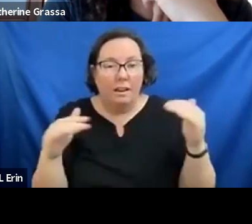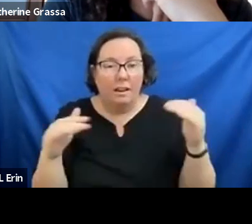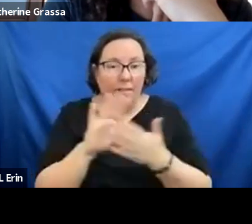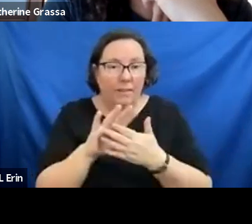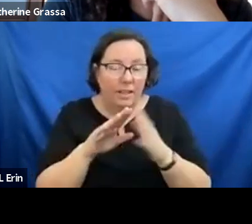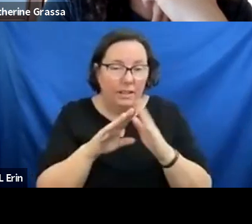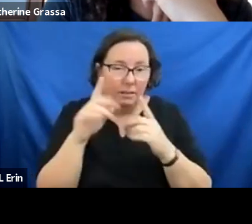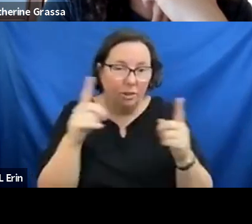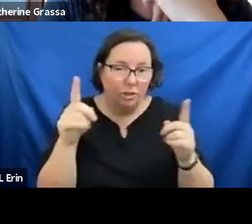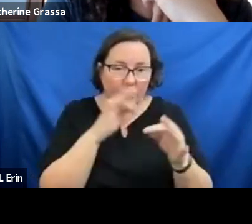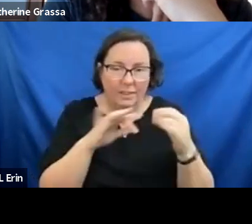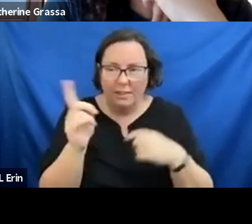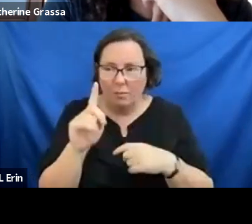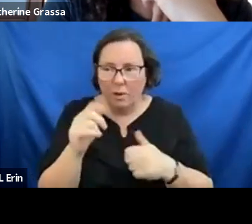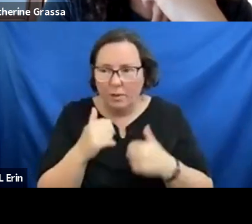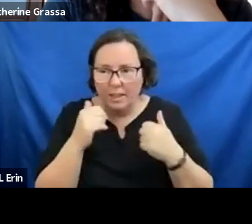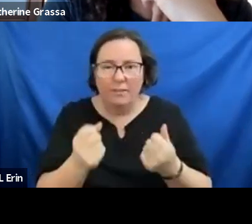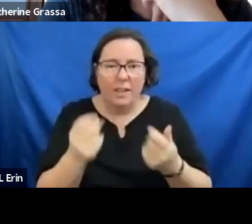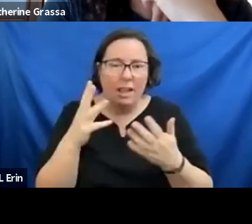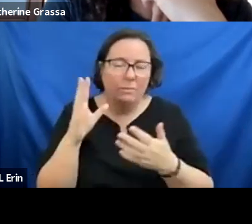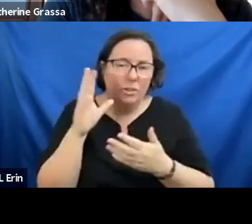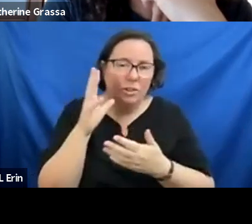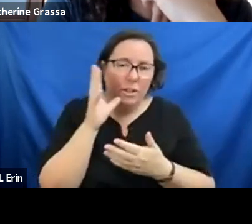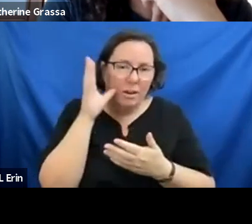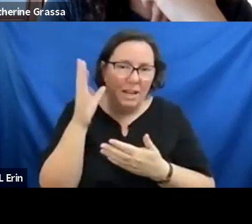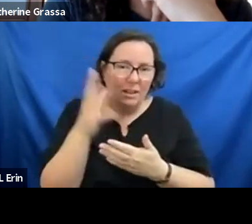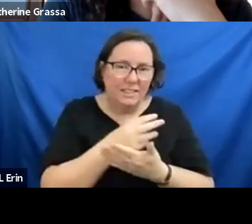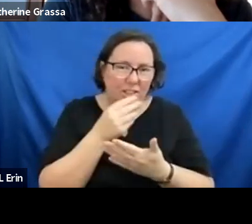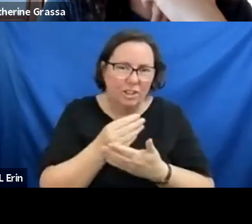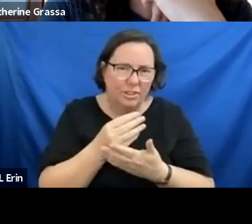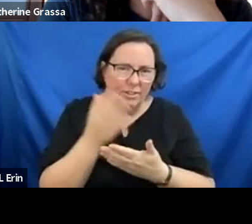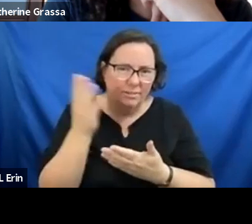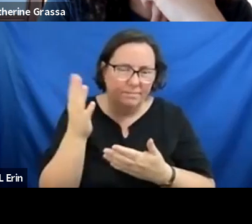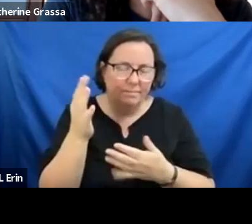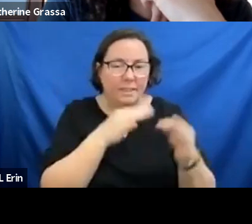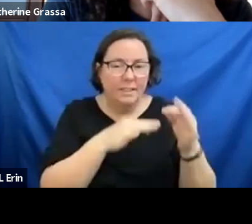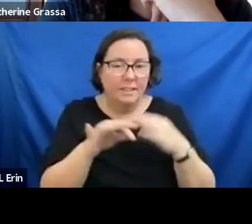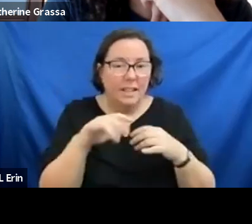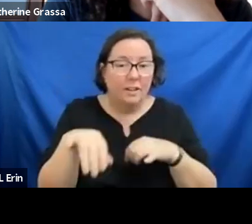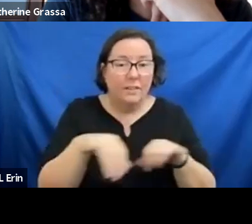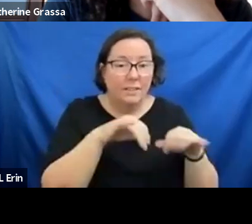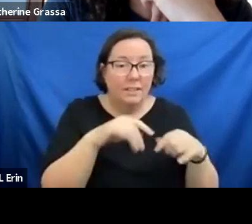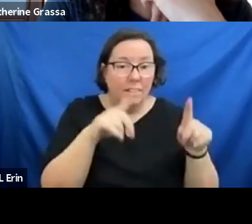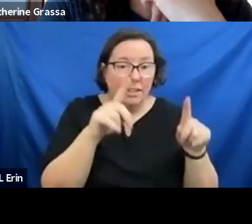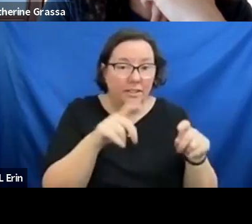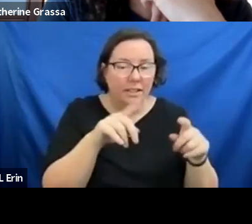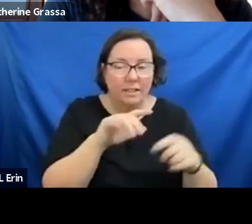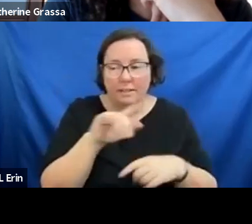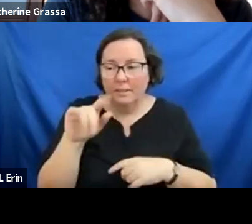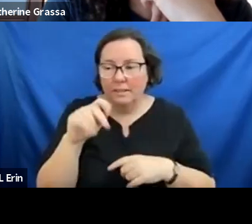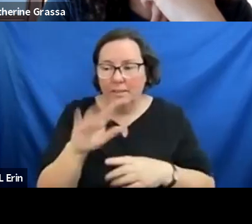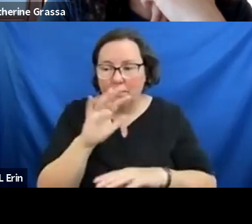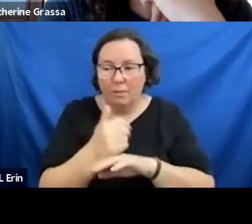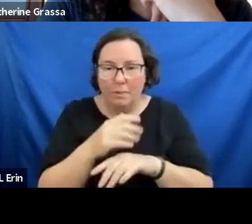achievement instead of where we live and how much our parents make. In absence of a standardized entrance exam, zip code-based